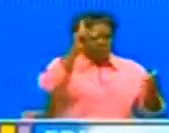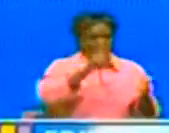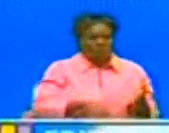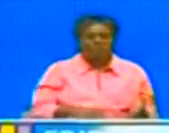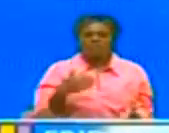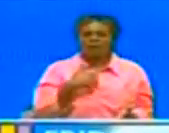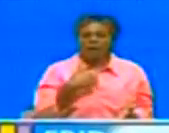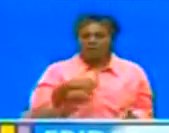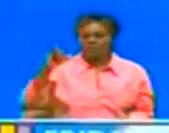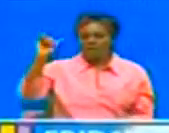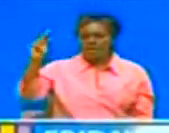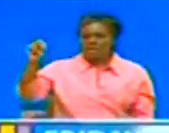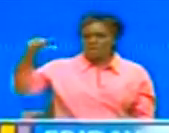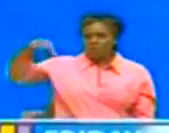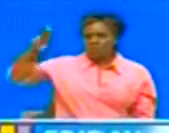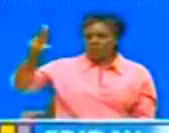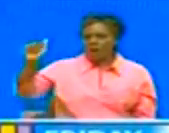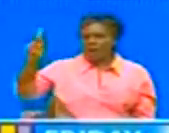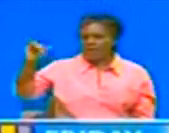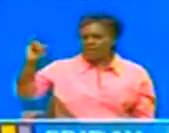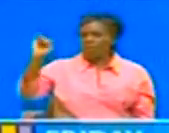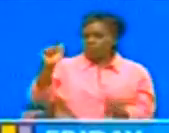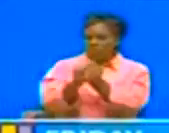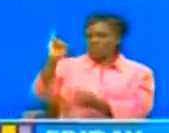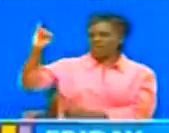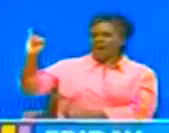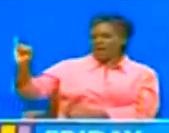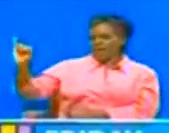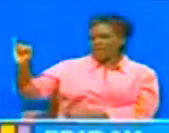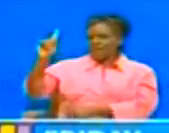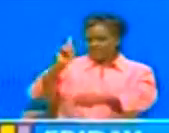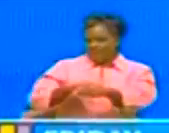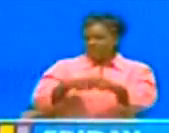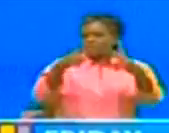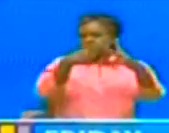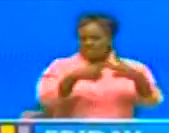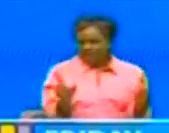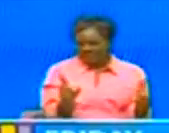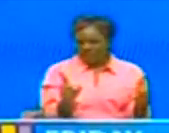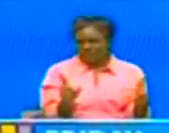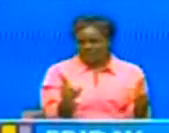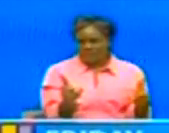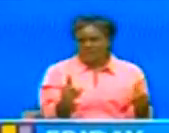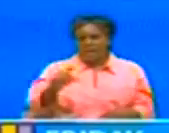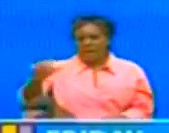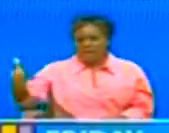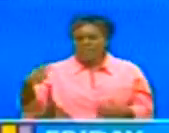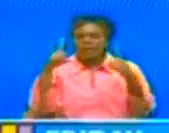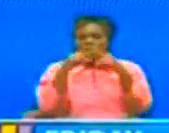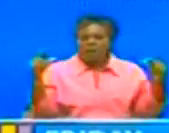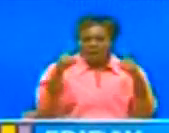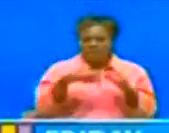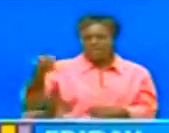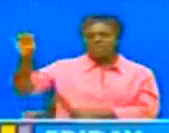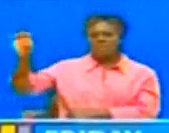we have inquiry, mm-hmm. with I, mm-hmm. at the onset, yes. Beginning with letter I. The other one begins with